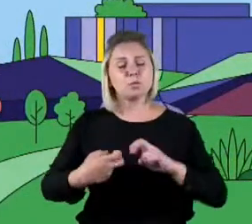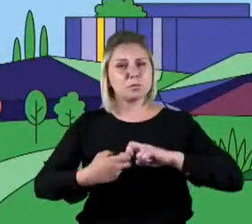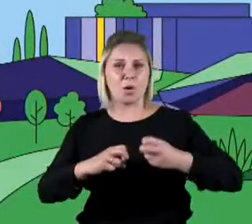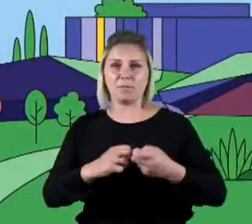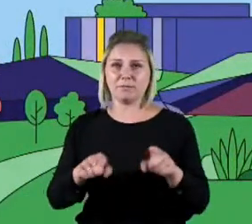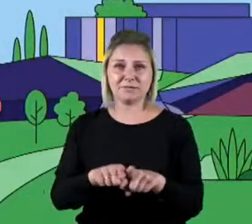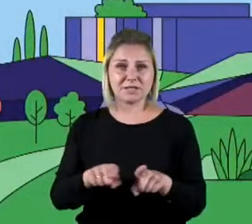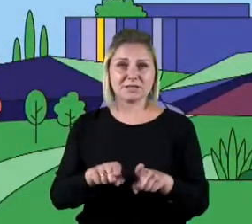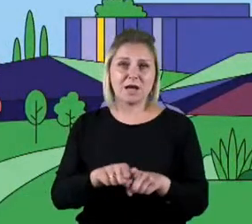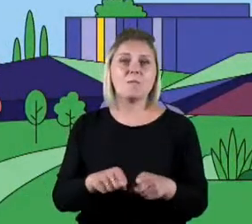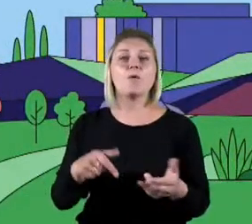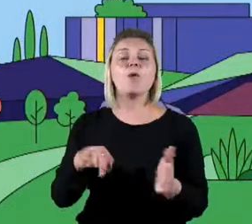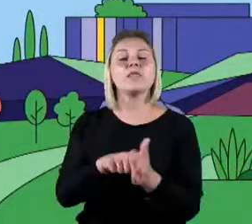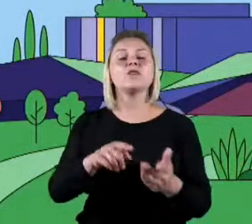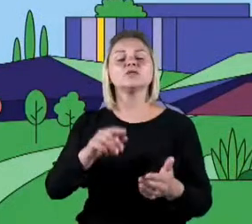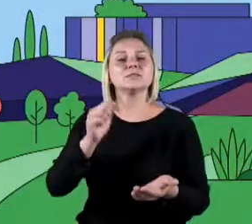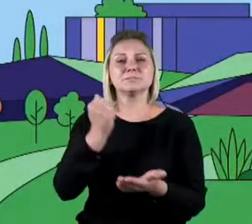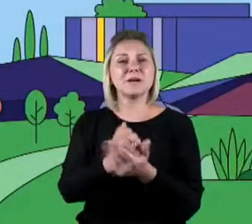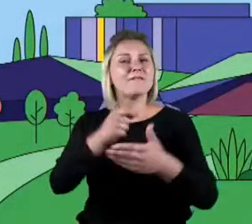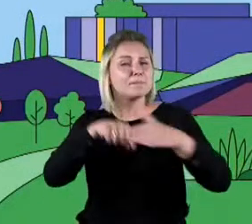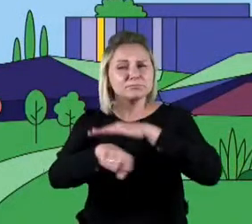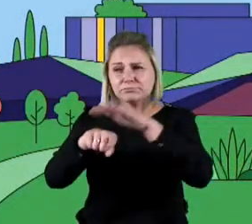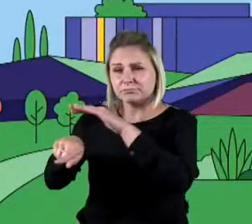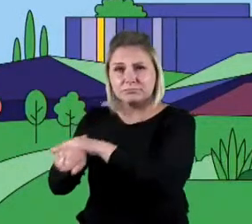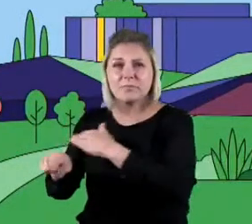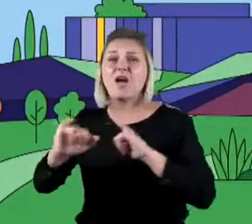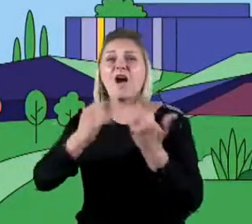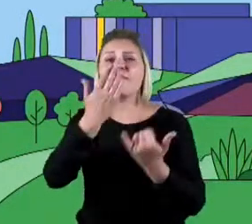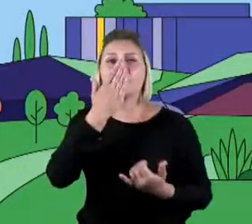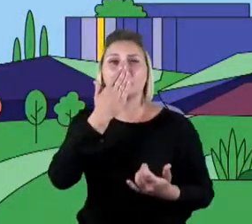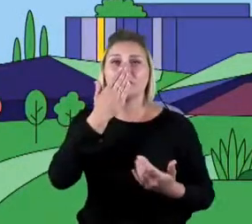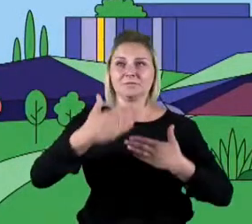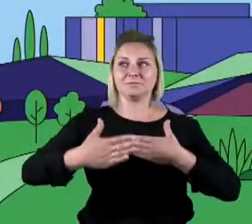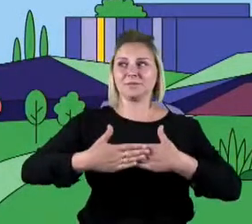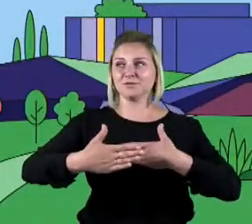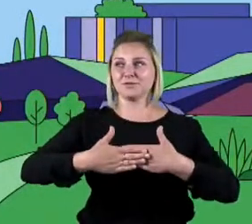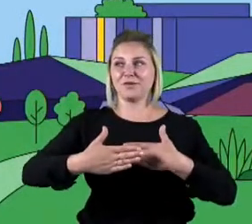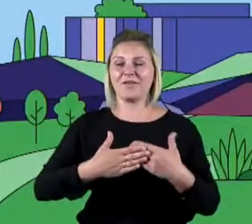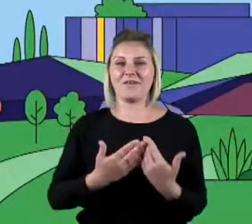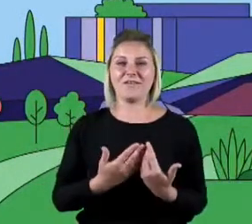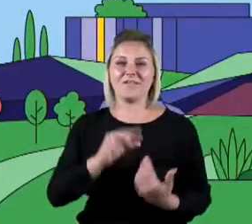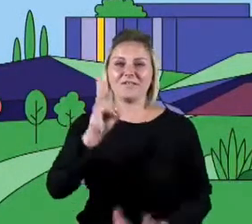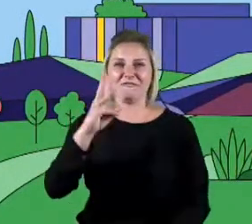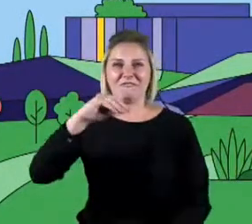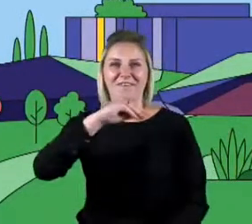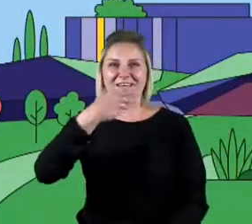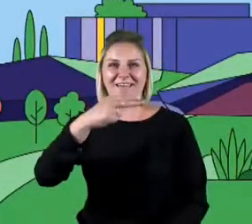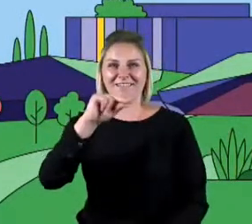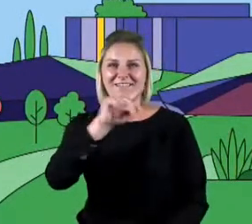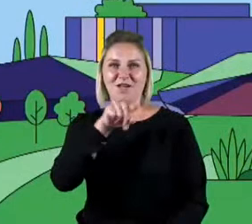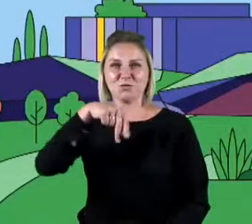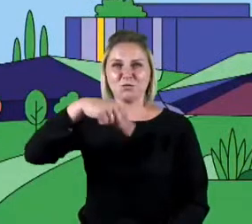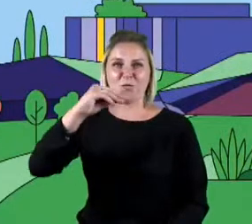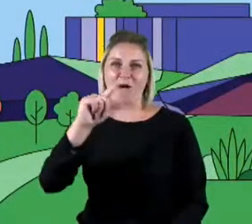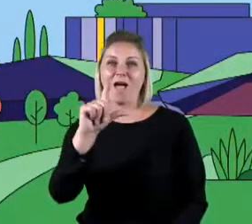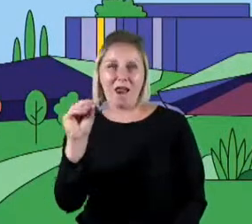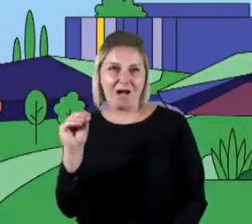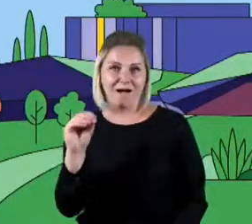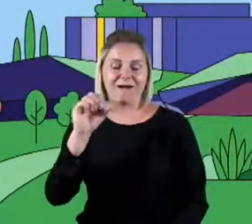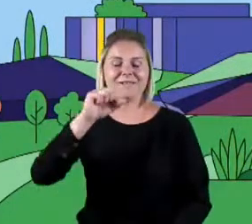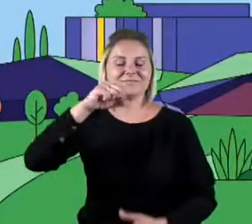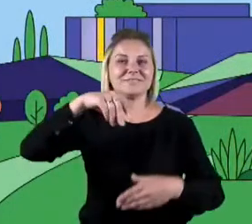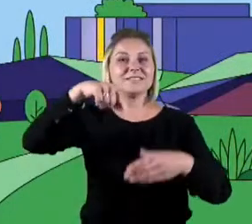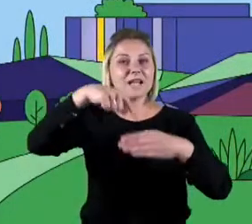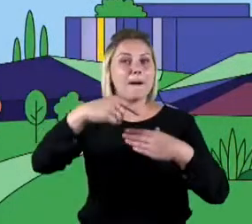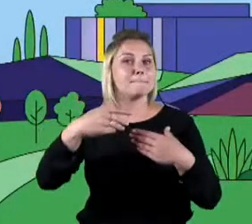they flood these areas. Migration. We're next to Venezuela, and Venezuela in recent